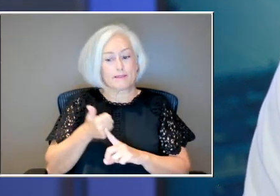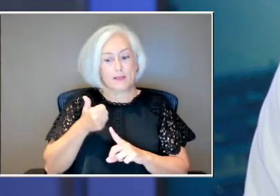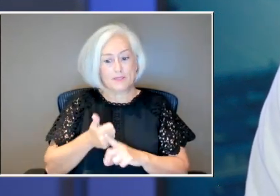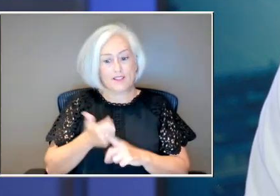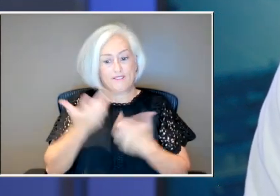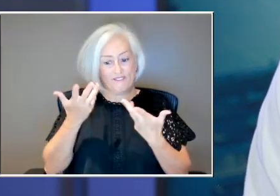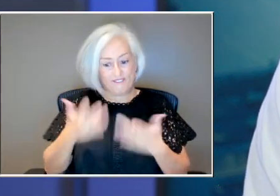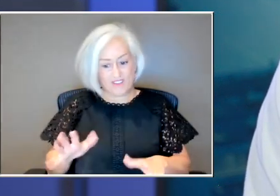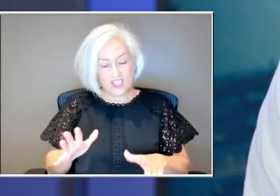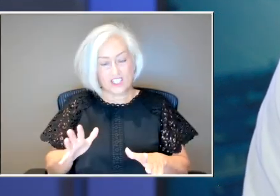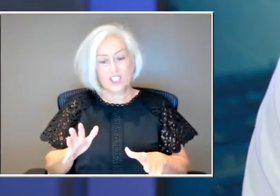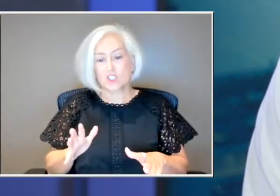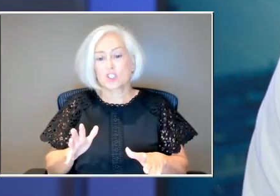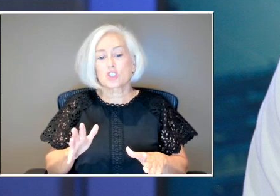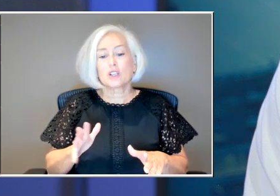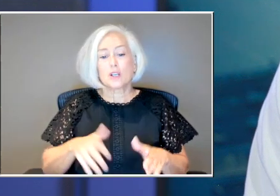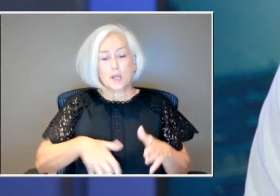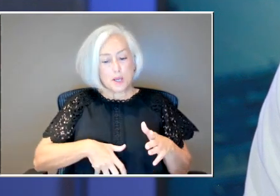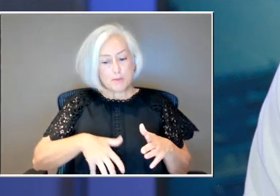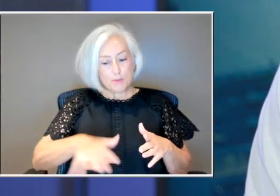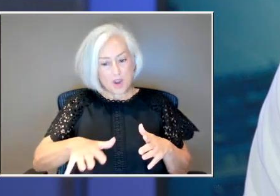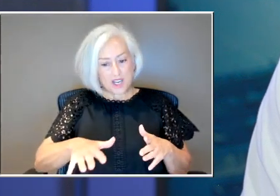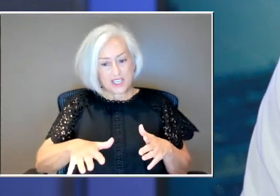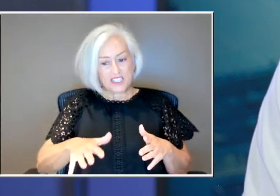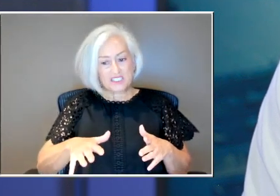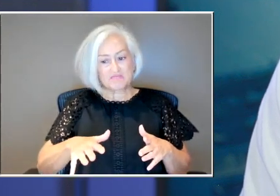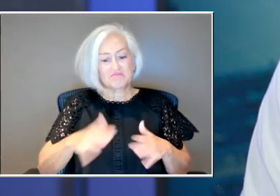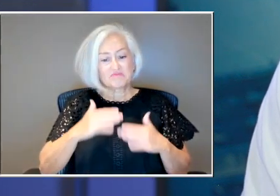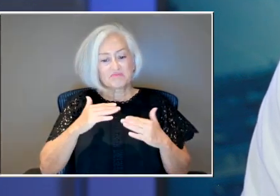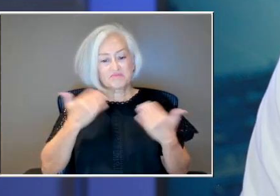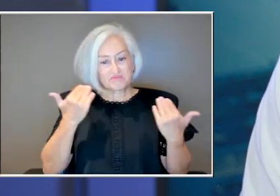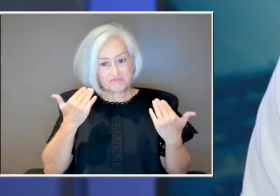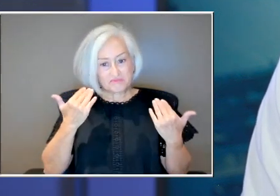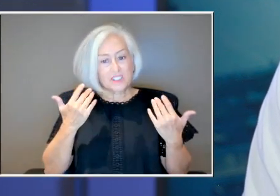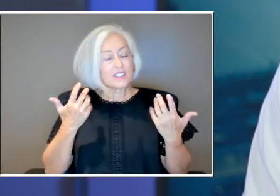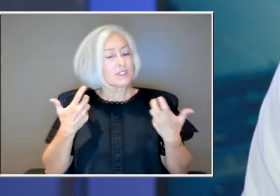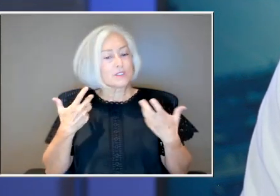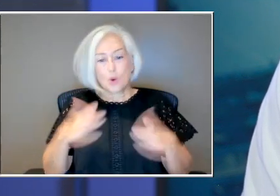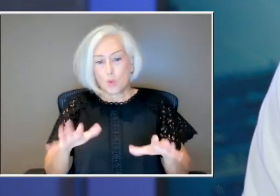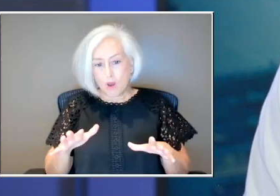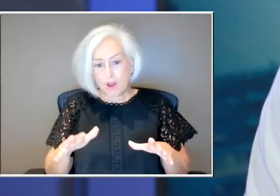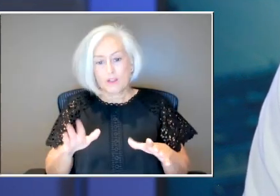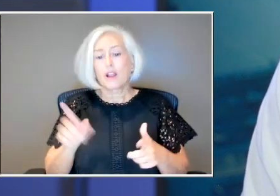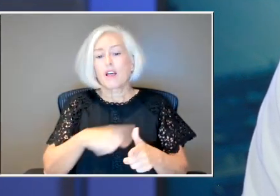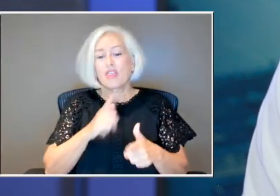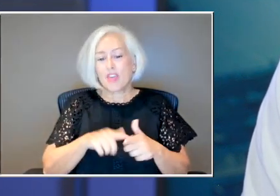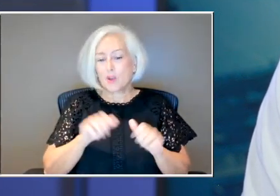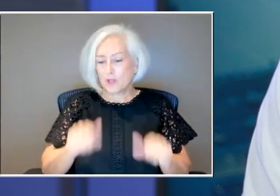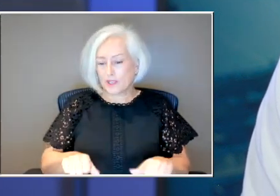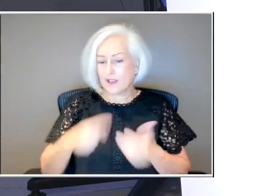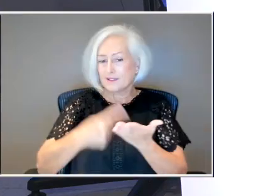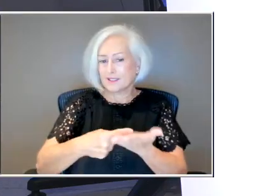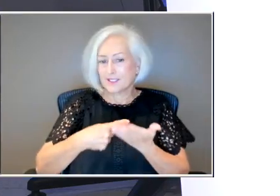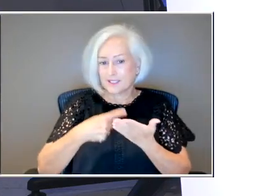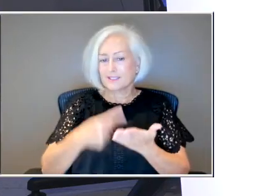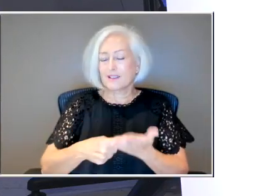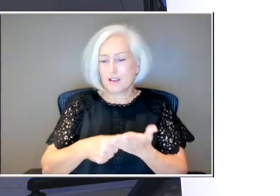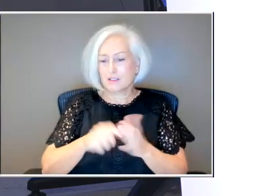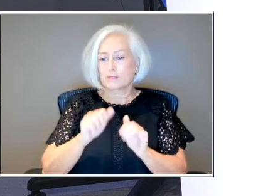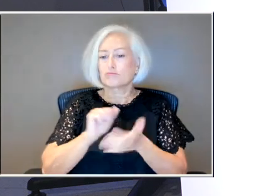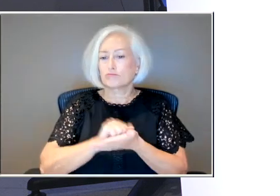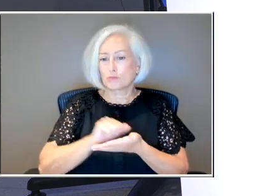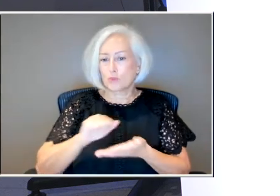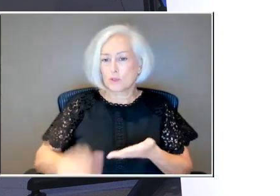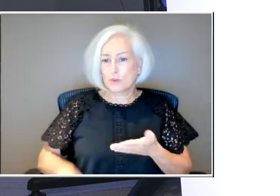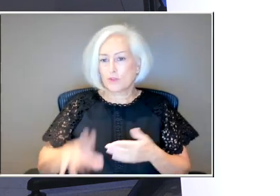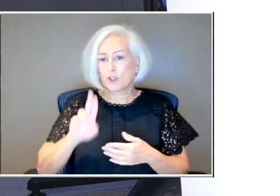goals, that is definitely a consideration that is discussed in terms of improving symptoms with surgery. So now, once you remove it,